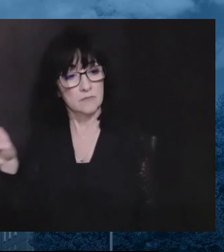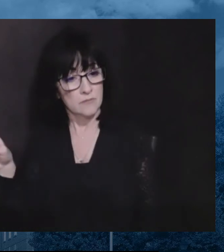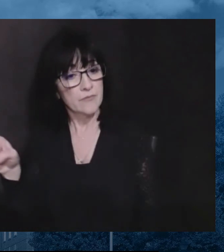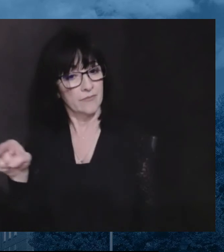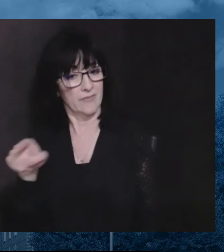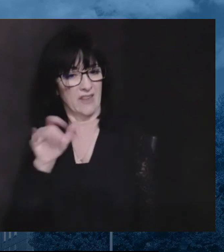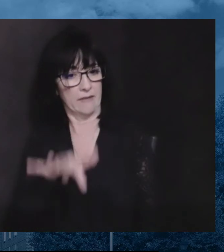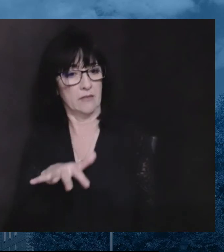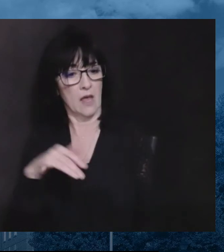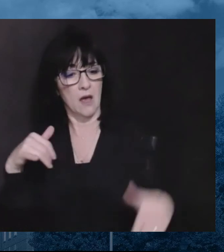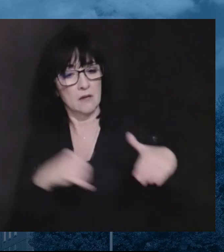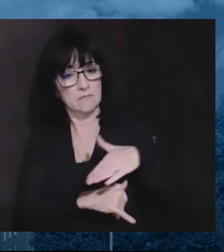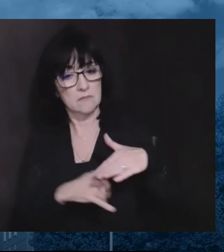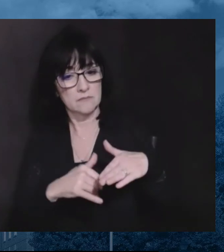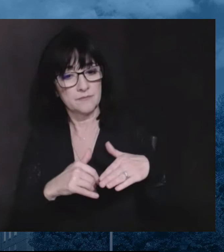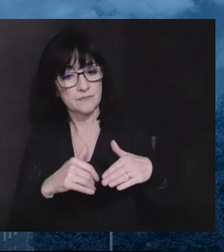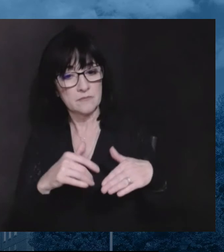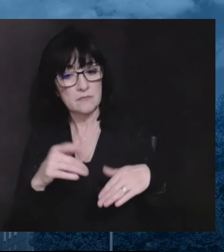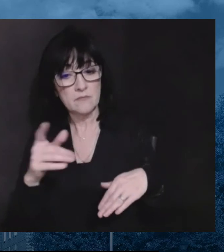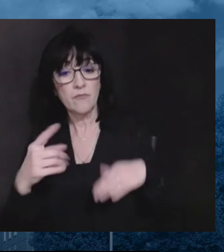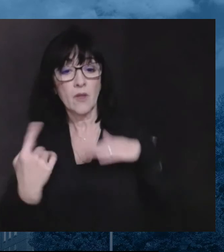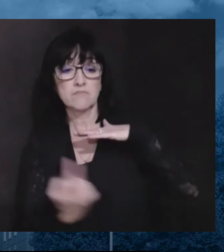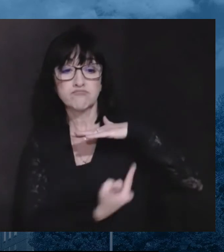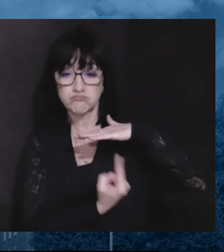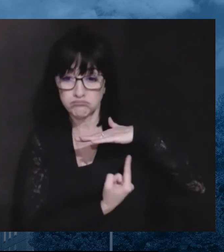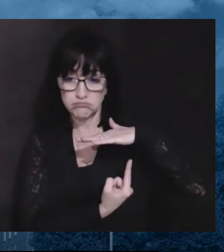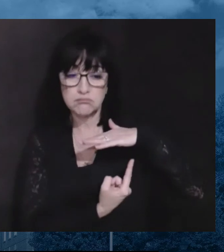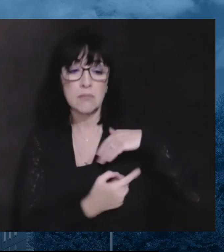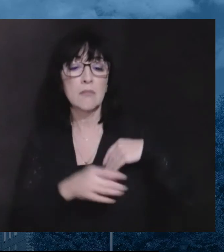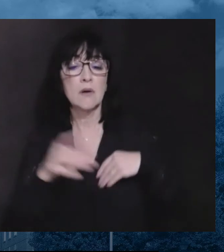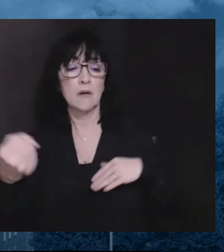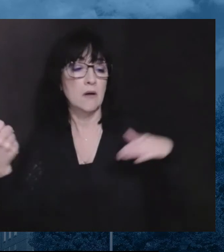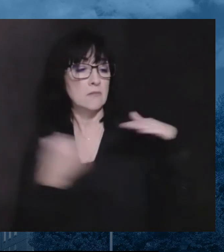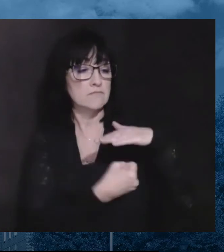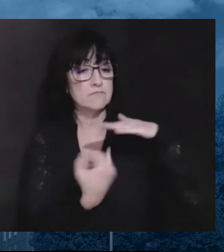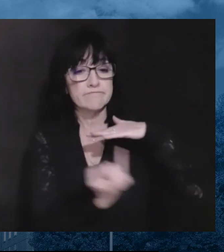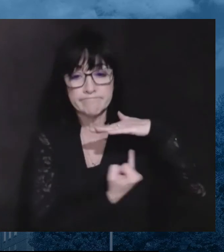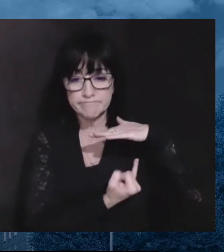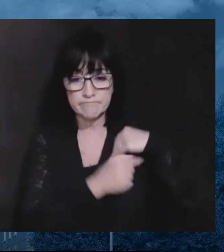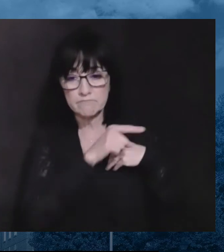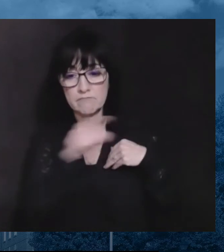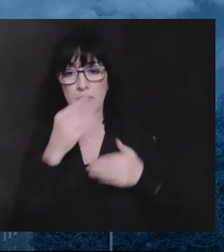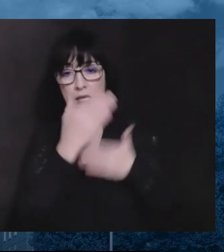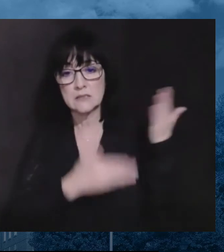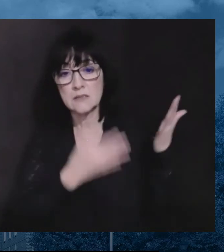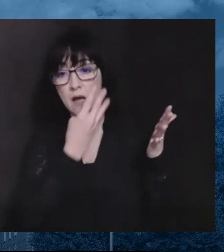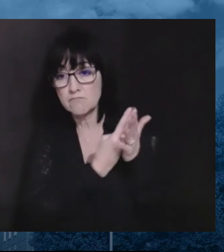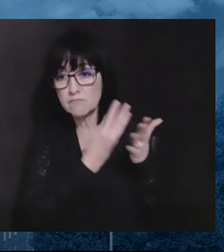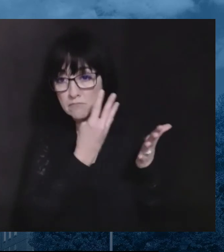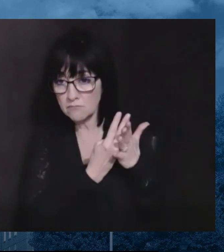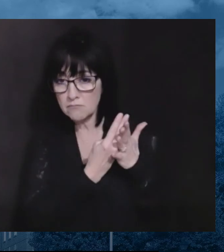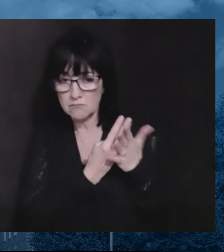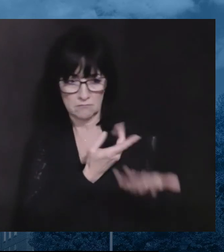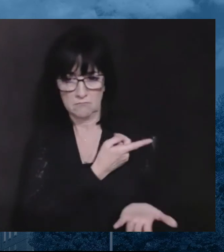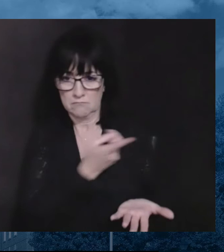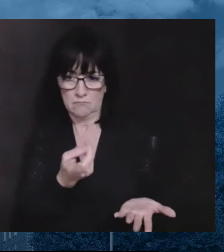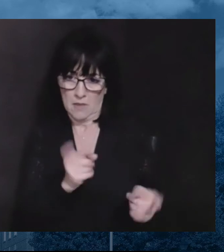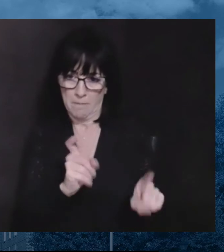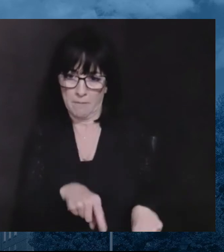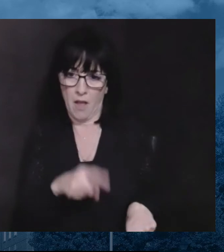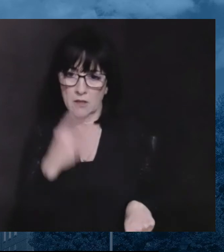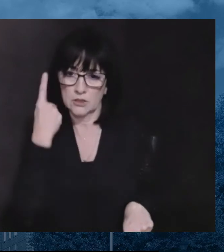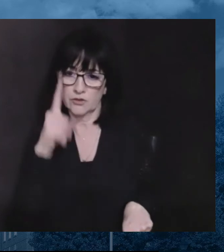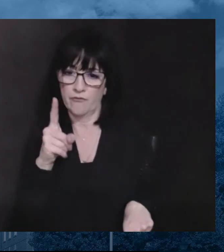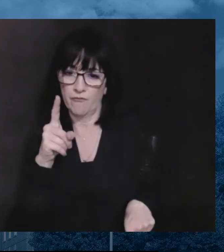quarantining inmates, I think will stand the test of any legislative inquiry. I have not heard from